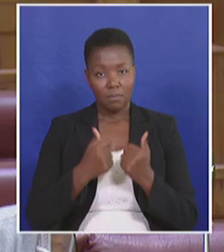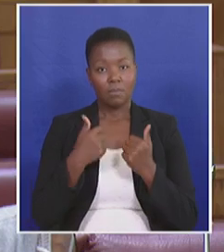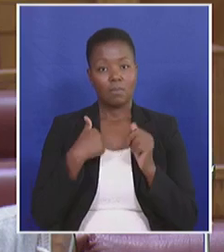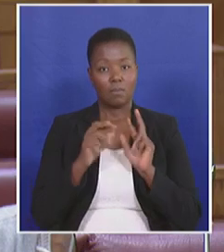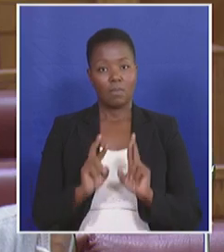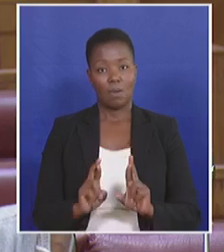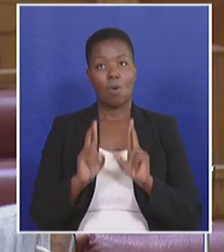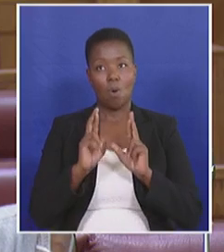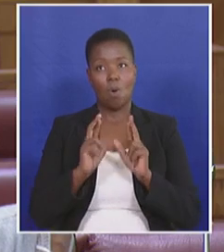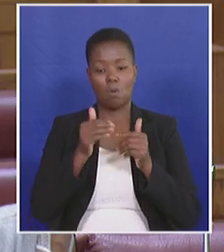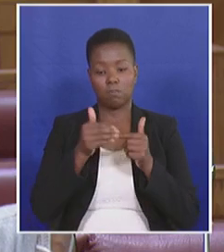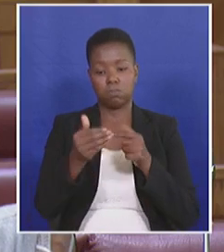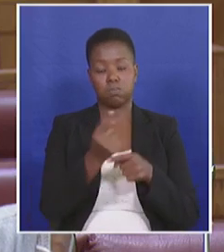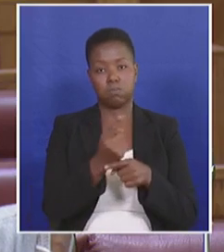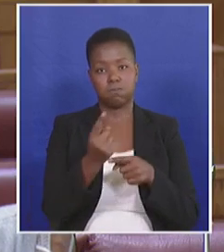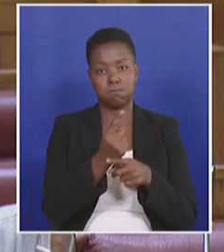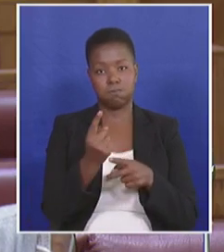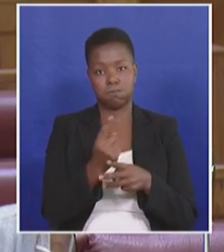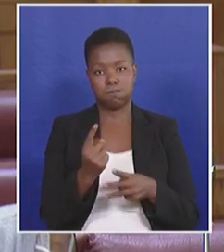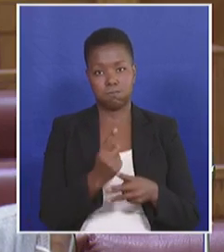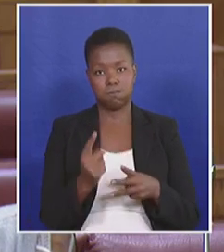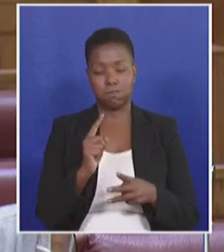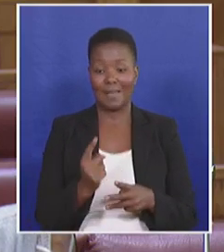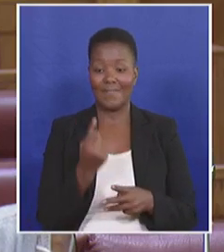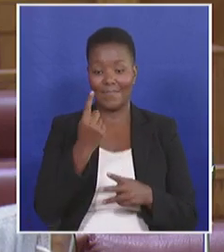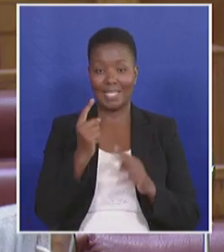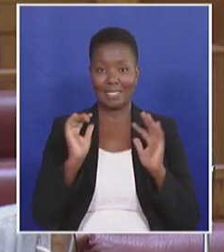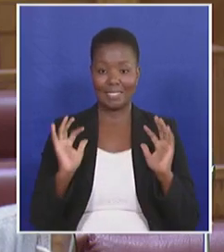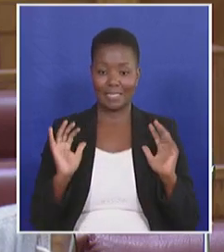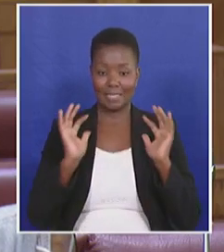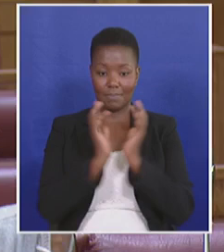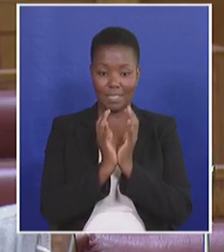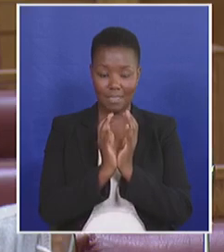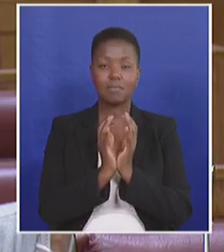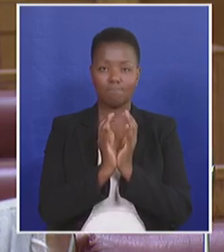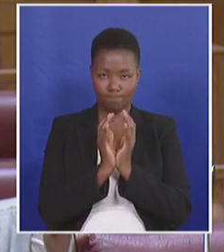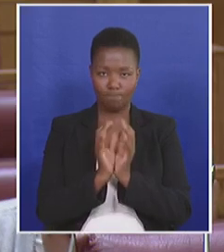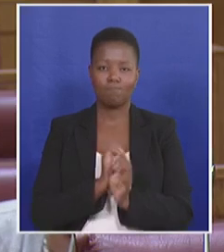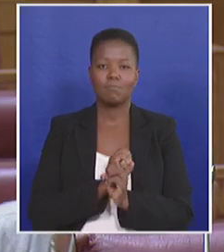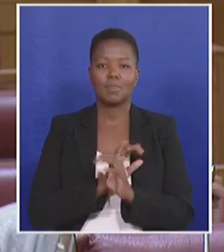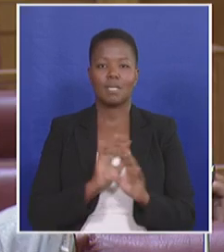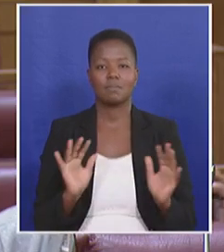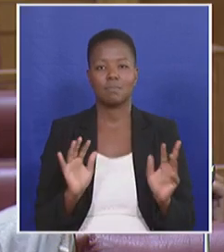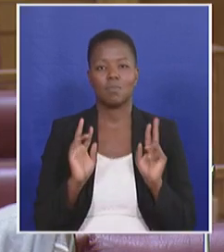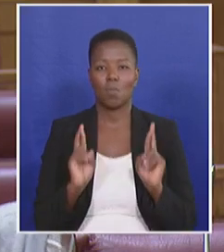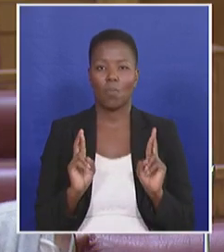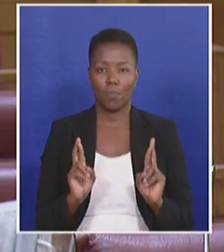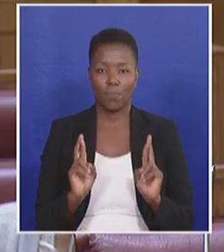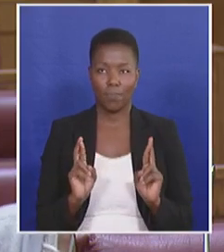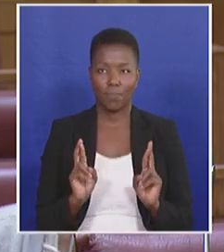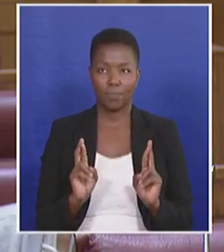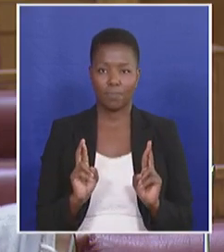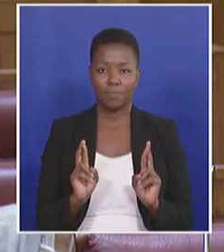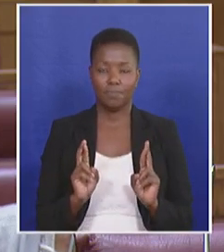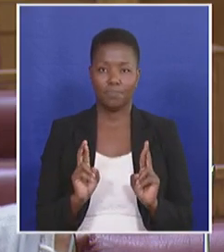few weeks, there will be the first sitting of the panel to begin to deal with the issues